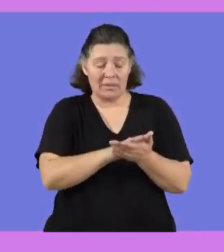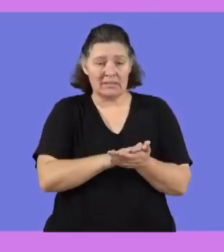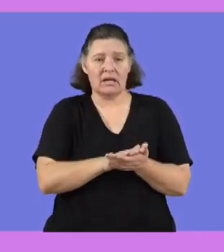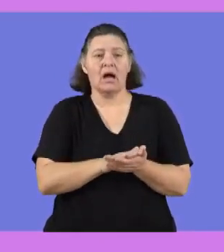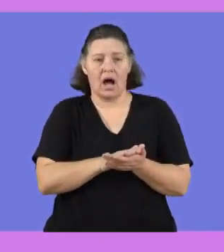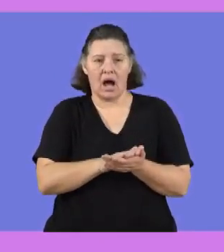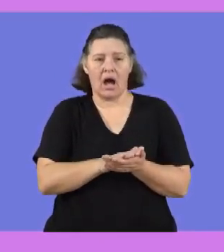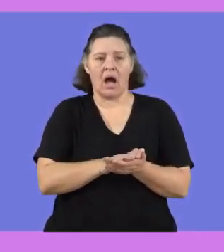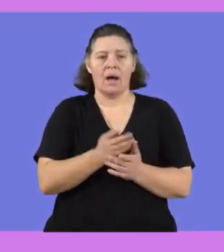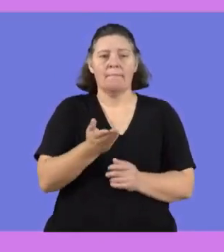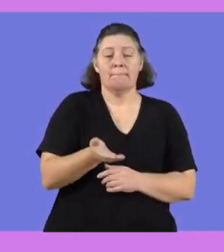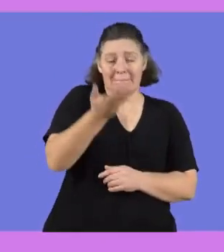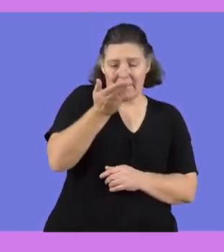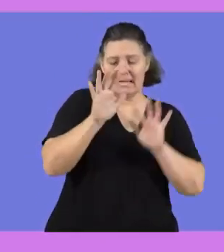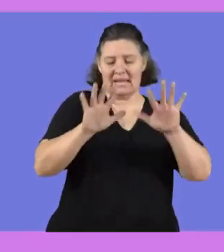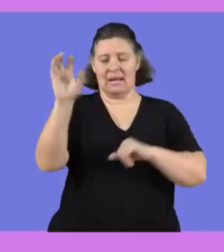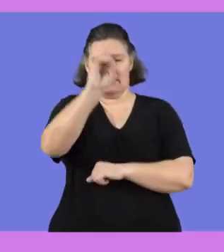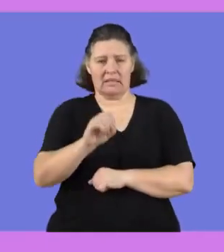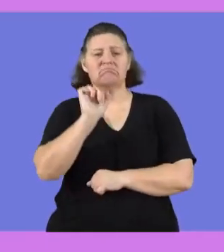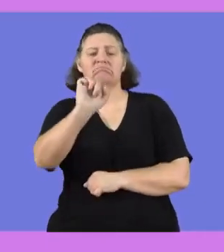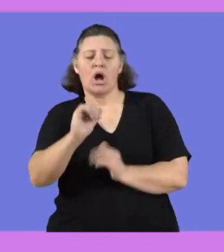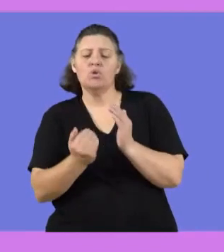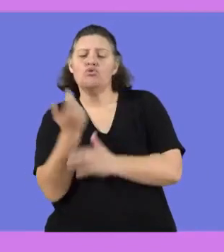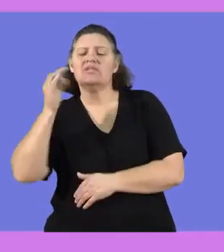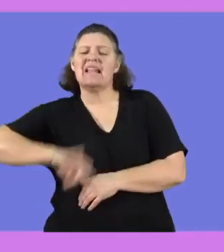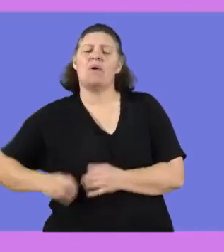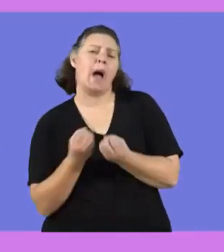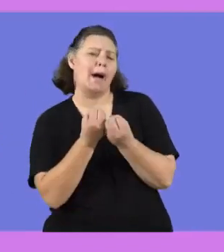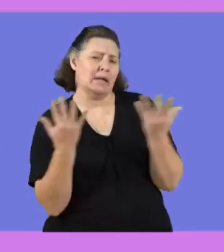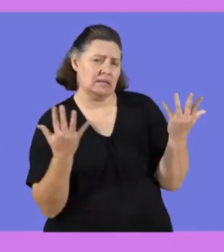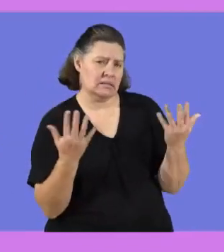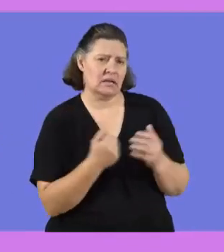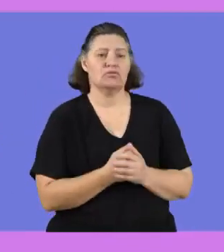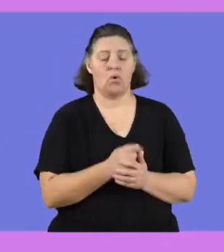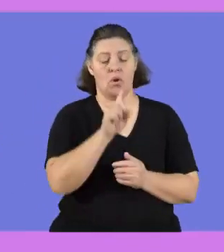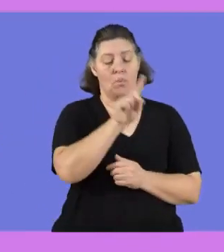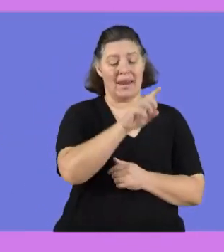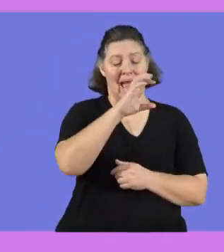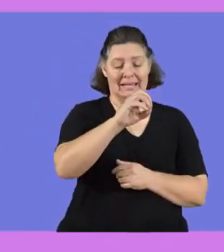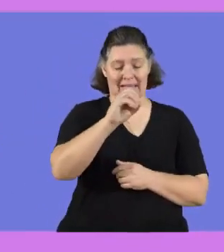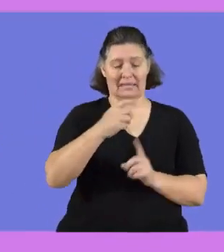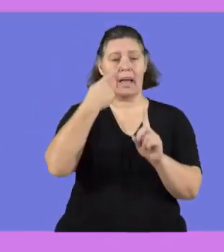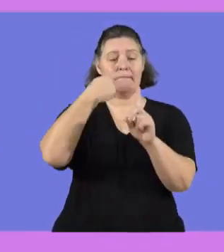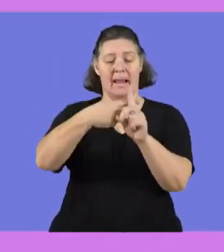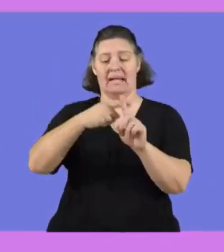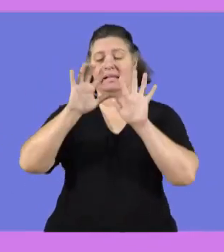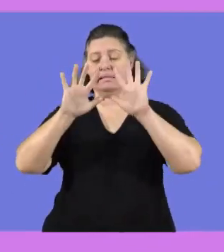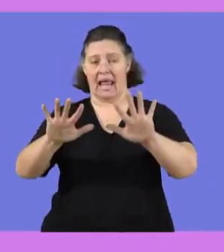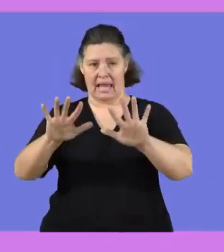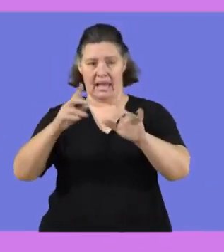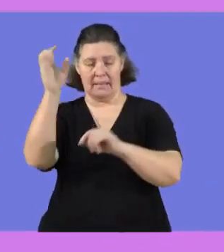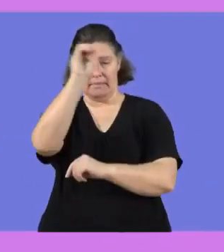15,590 per month. The company has promised to give 10% raise. Calculate their new salary. Number